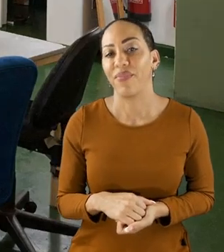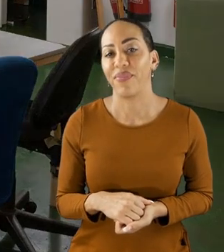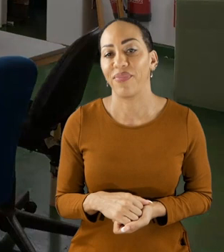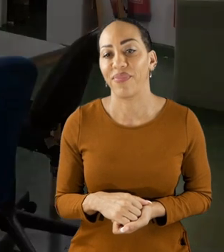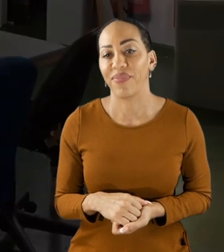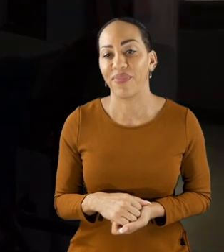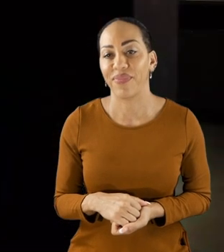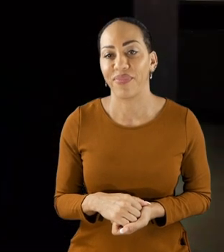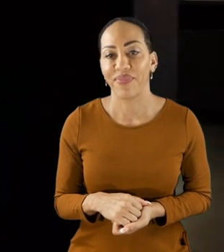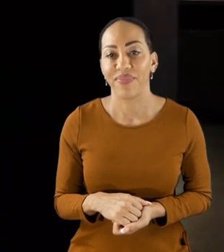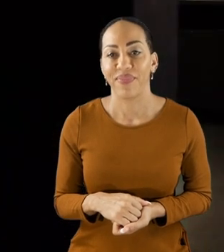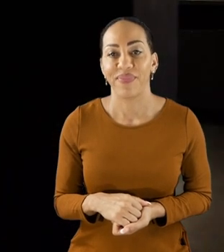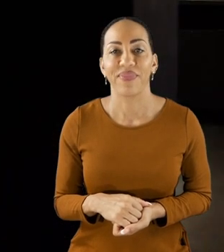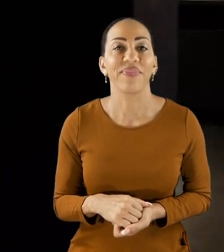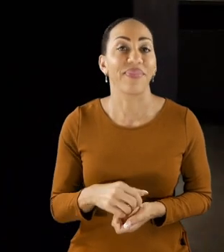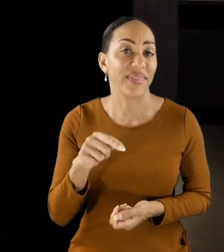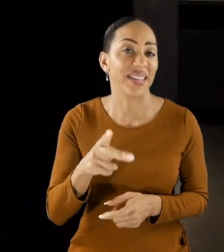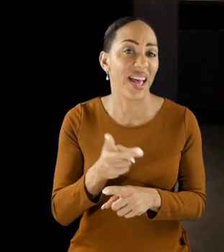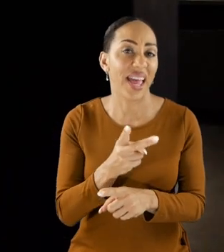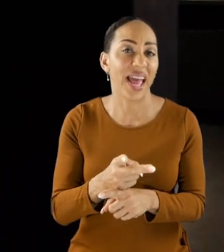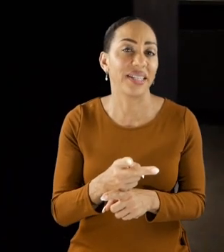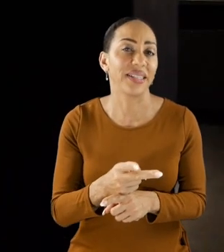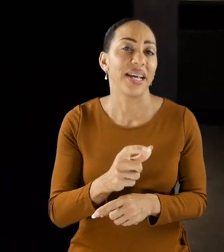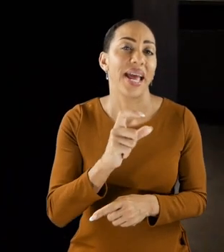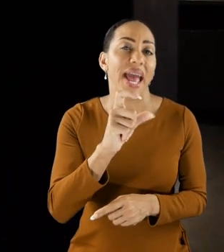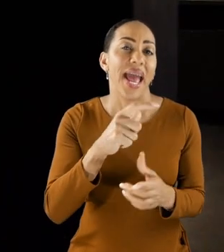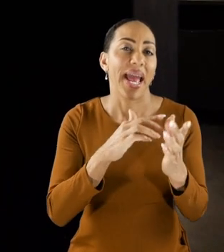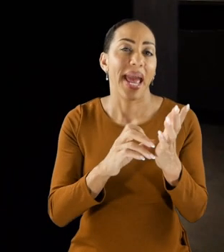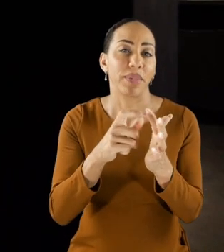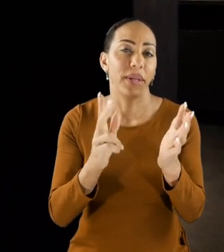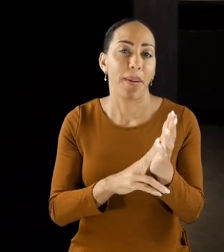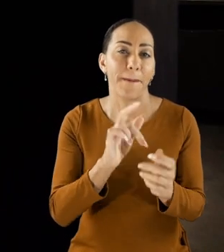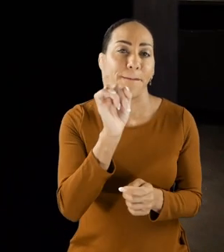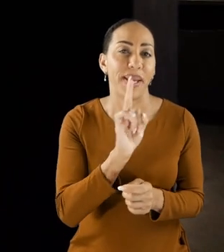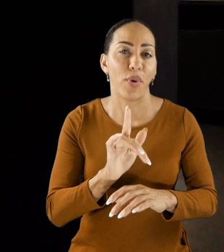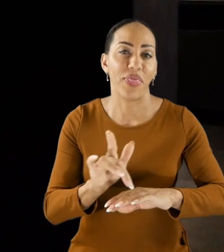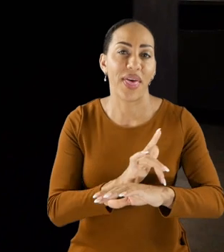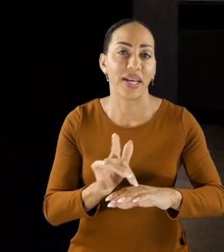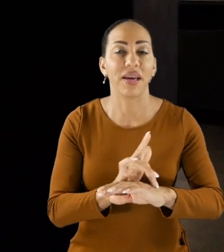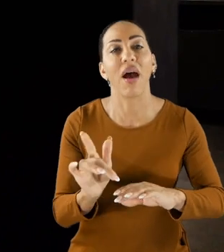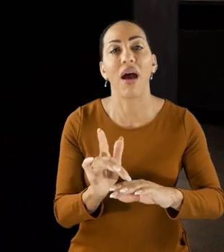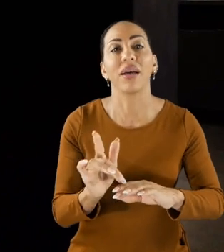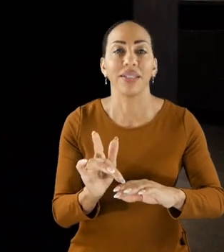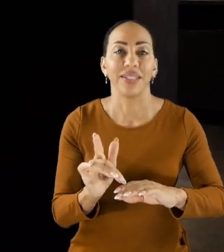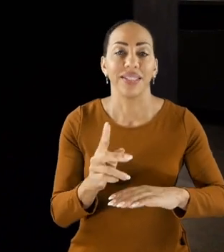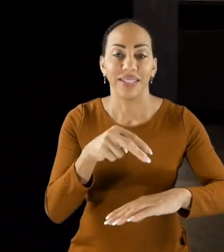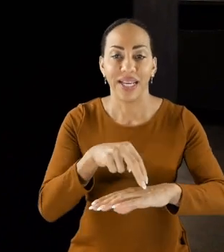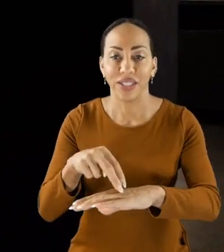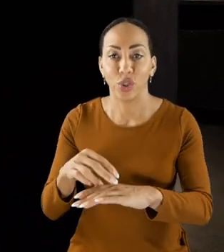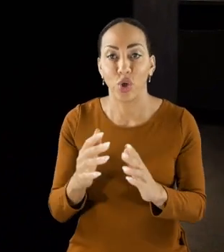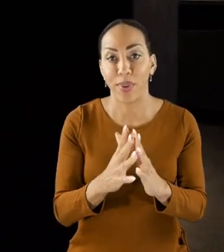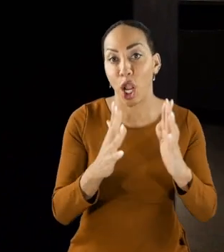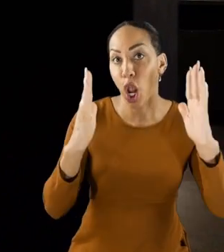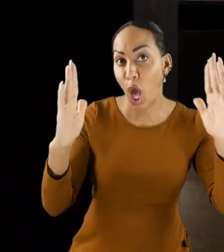trying to talk about. So this is a mock-up, perhaps, of this is, again, Camden People's Theatre stage, but literally there could be